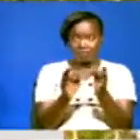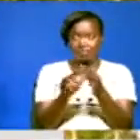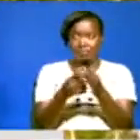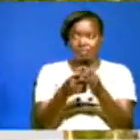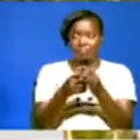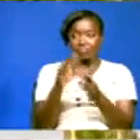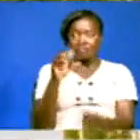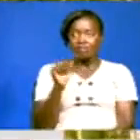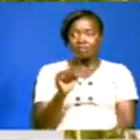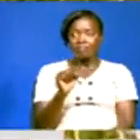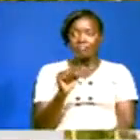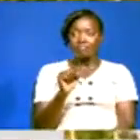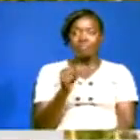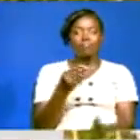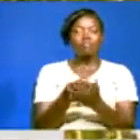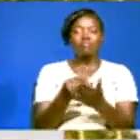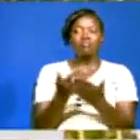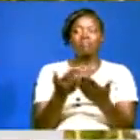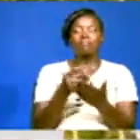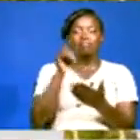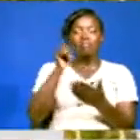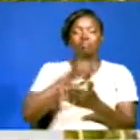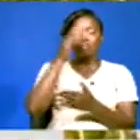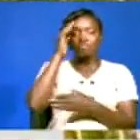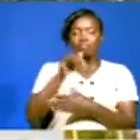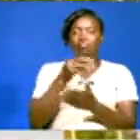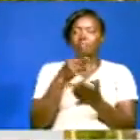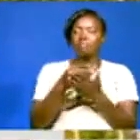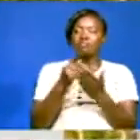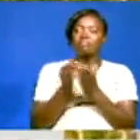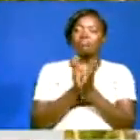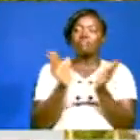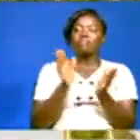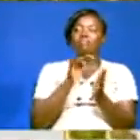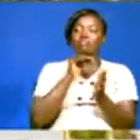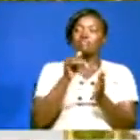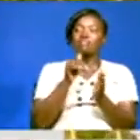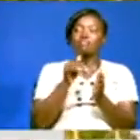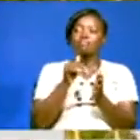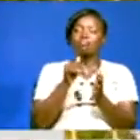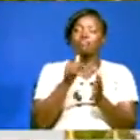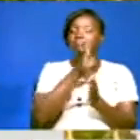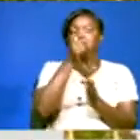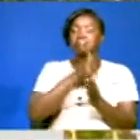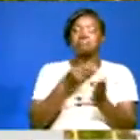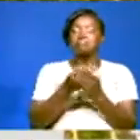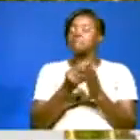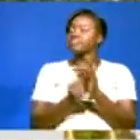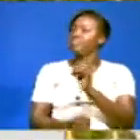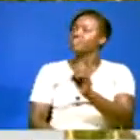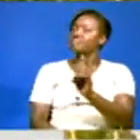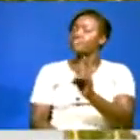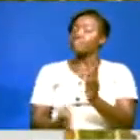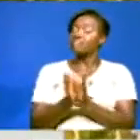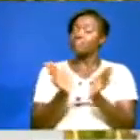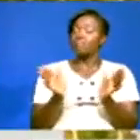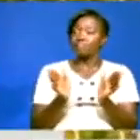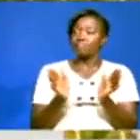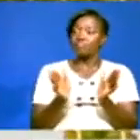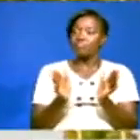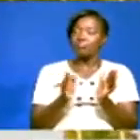anasimamia fedha. Lazima ujue kwamba pesa ya umma sio pesa ya mtu binafsi. Hiyo ni mali ya umma. Na